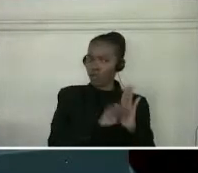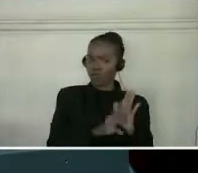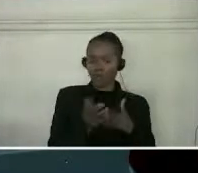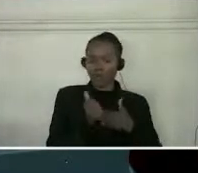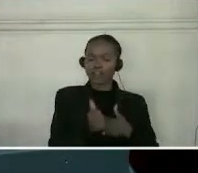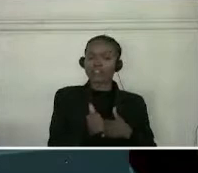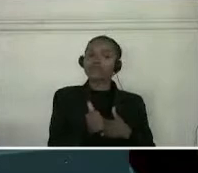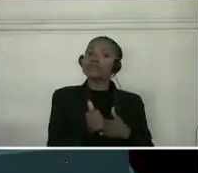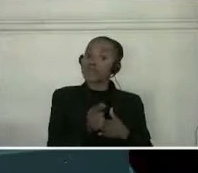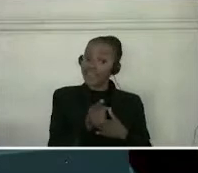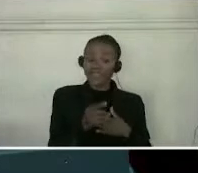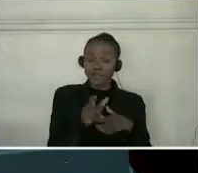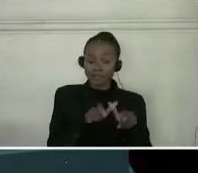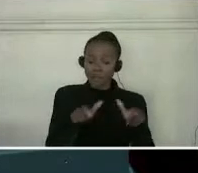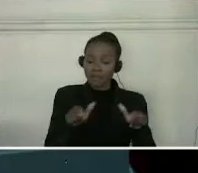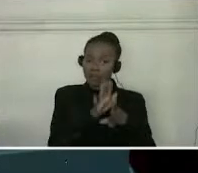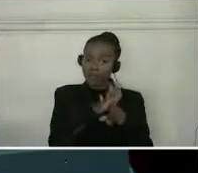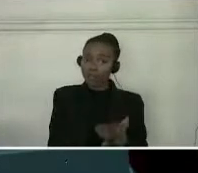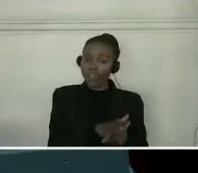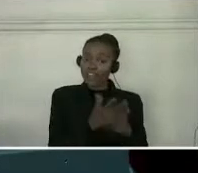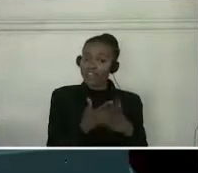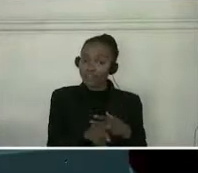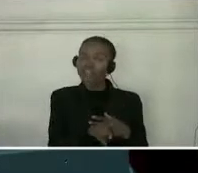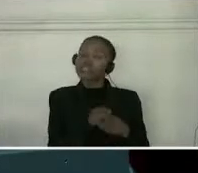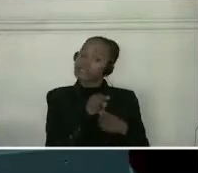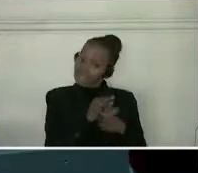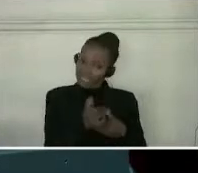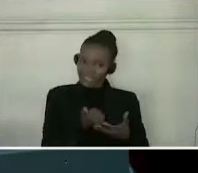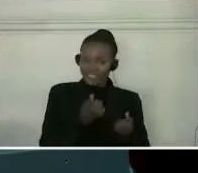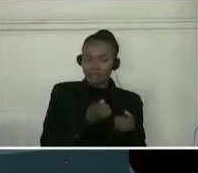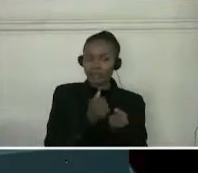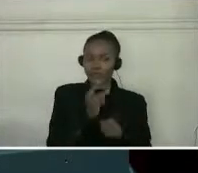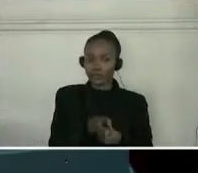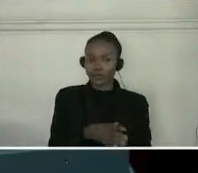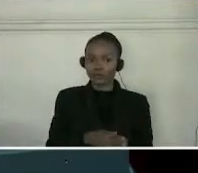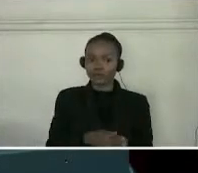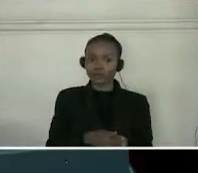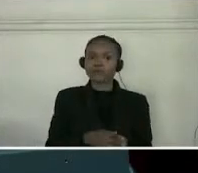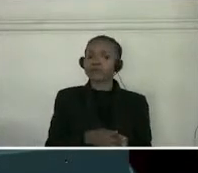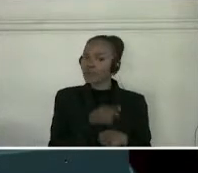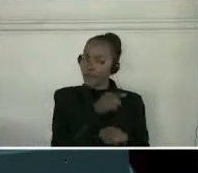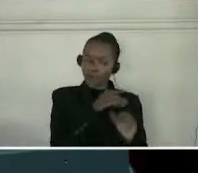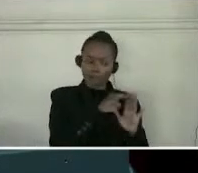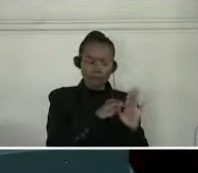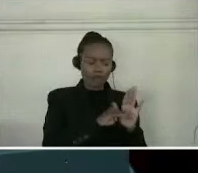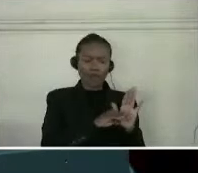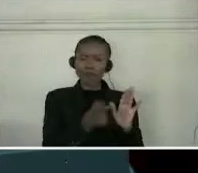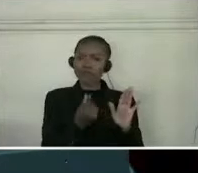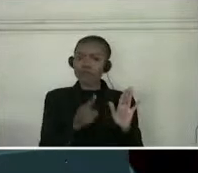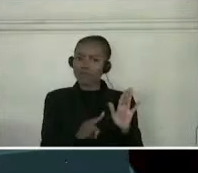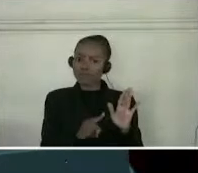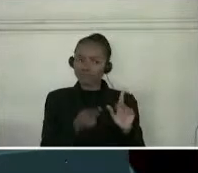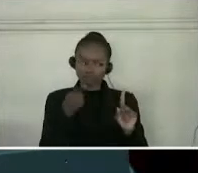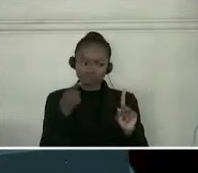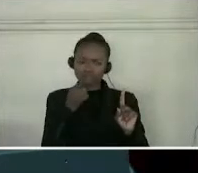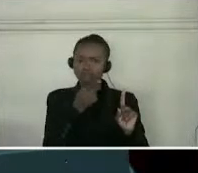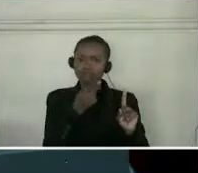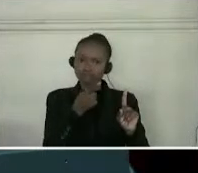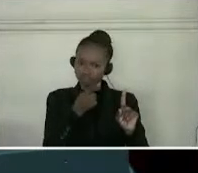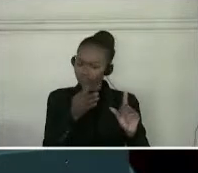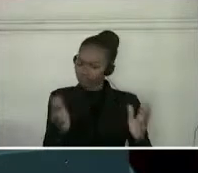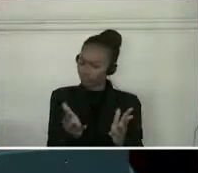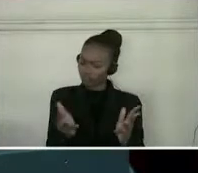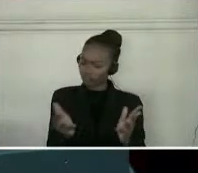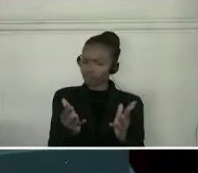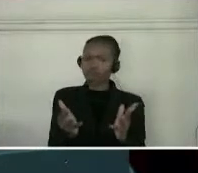vulnerable the work and play program seek to promote employee wellness and health in partnership with